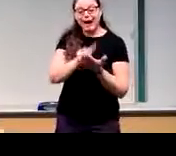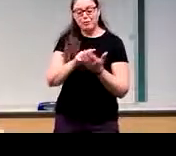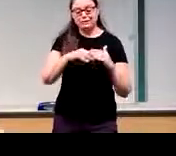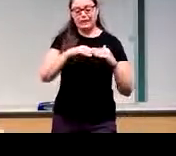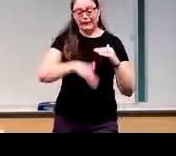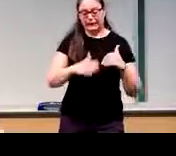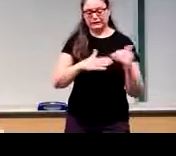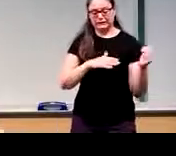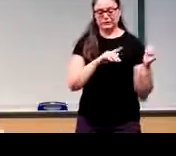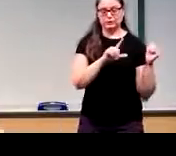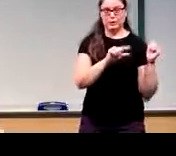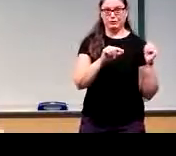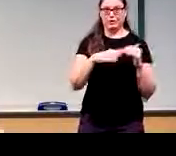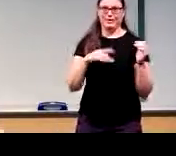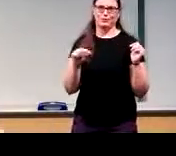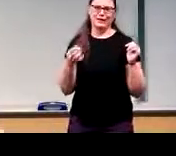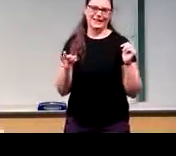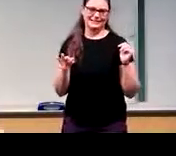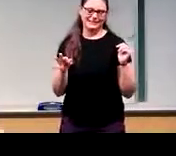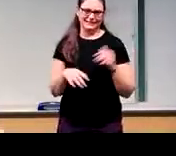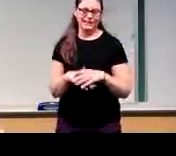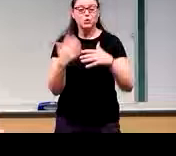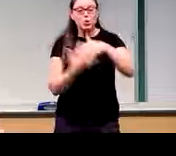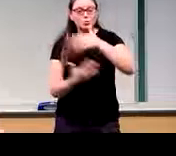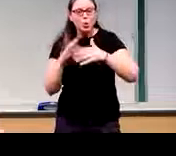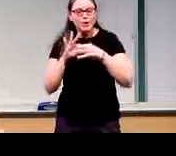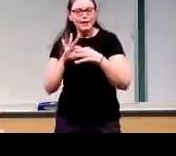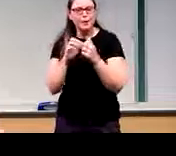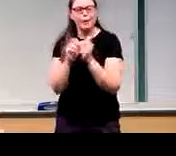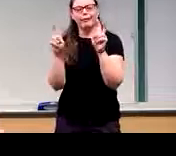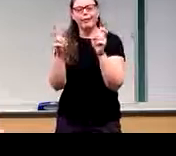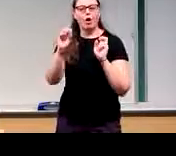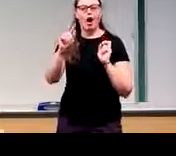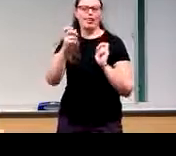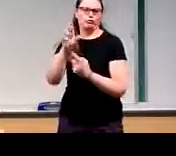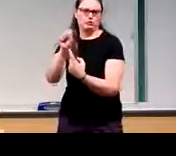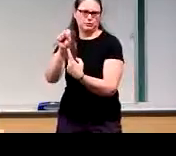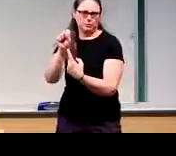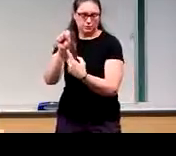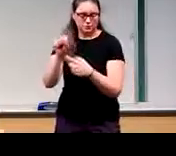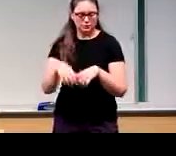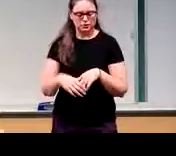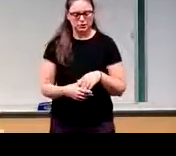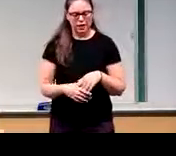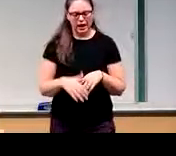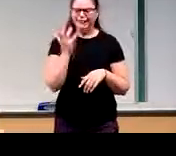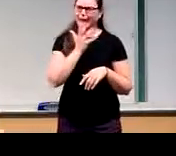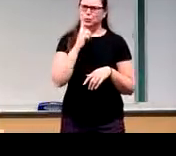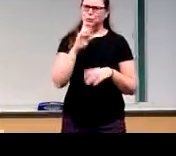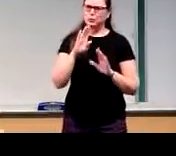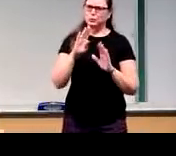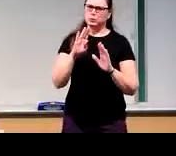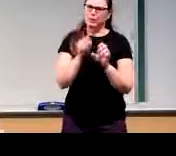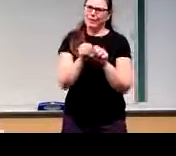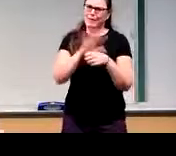in 2019, socially engaged with others. And a pretty steep decline was also brought on by the